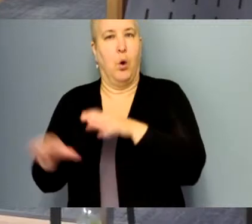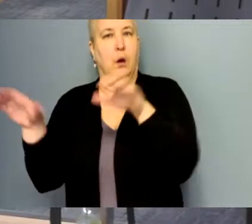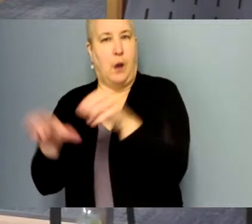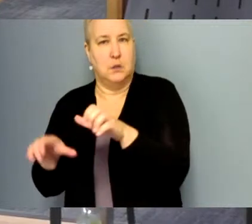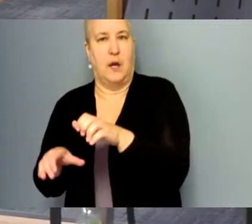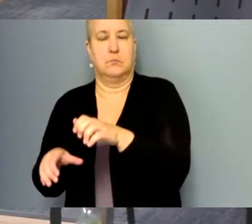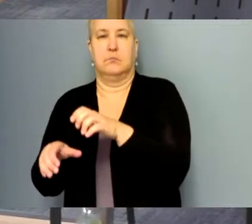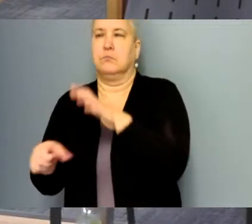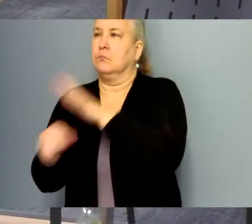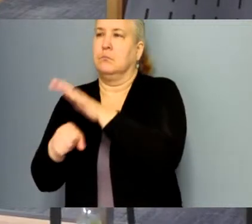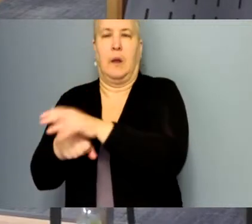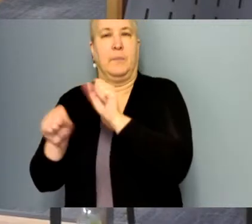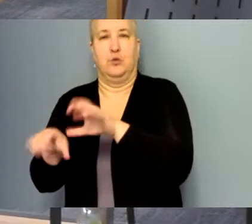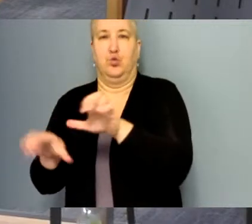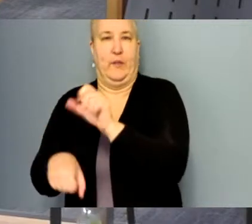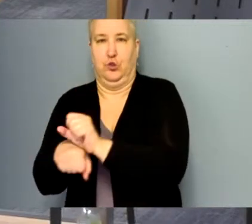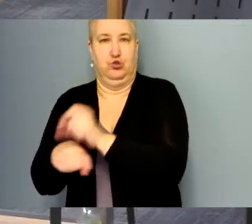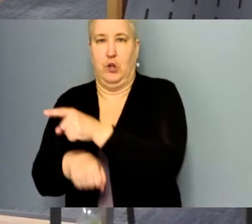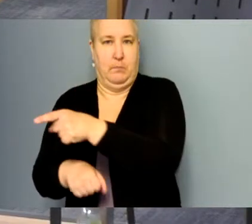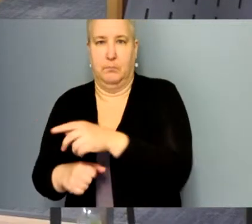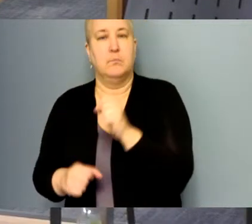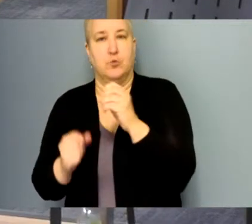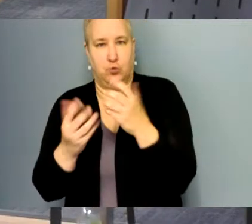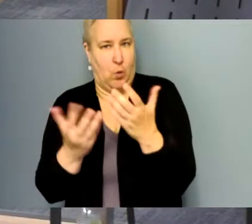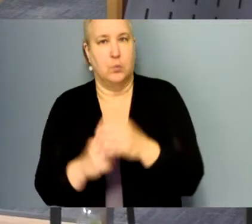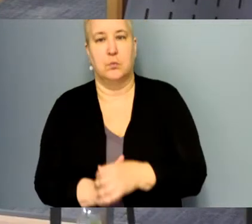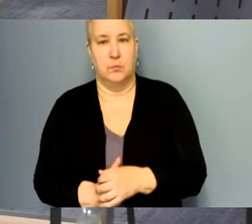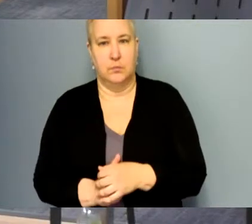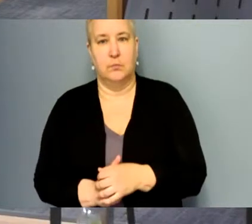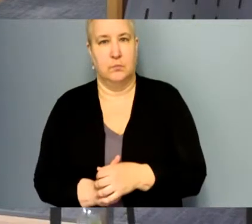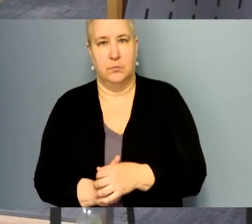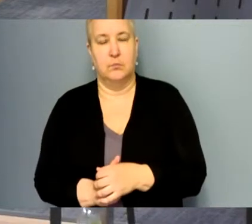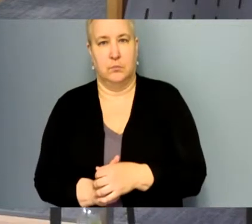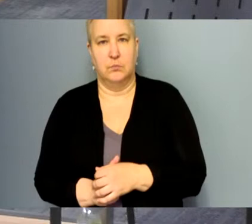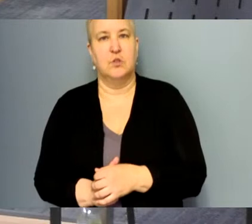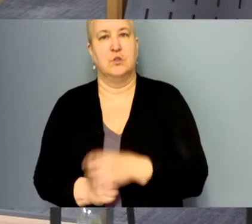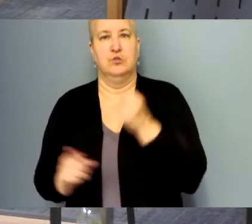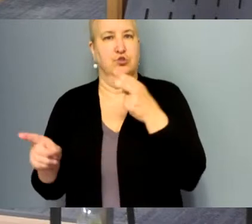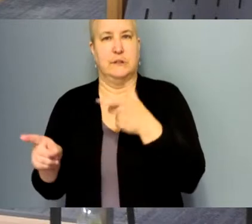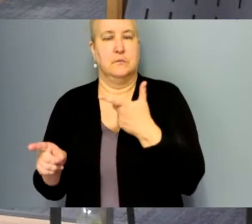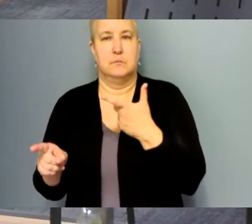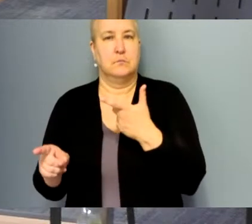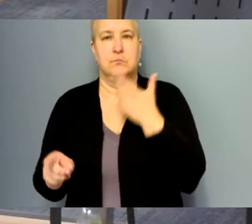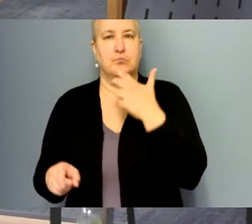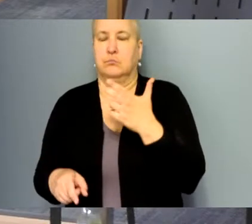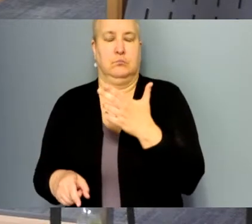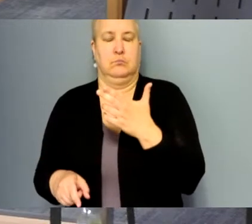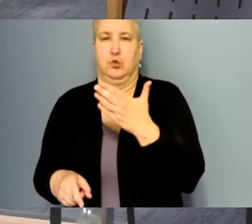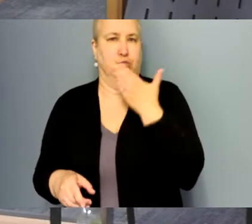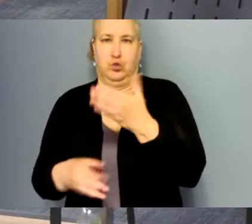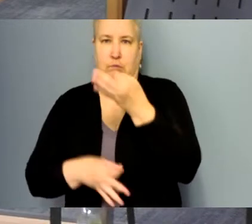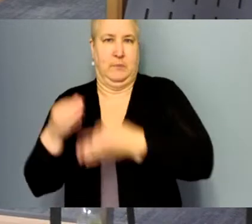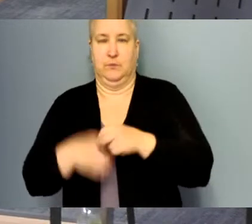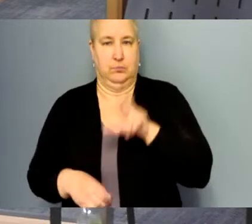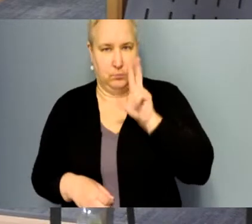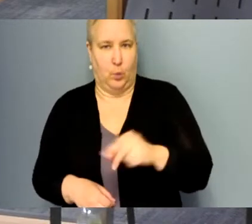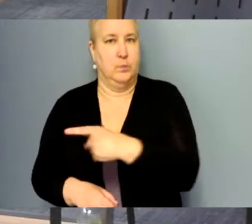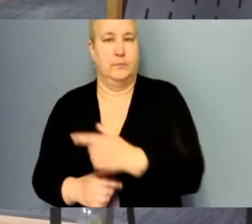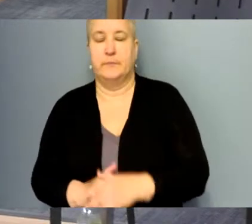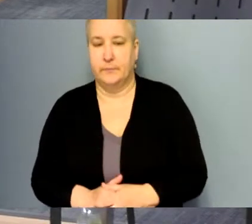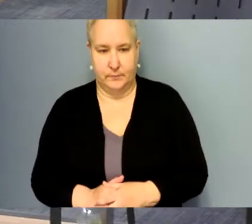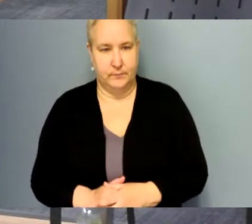of ability to do the job. So she is not a suitable replacement.